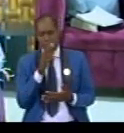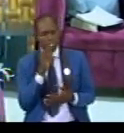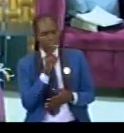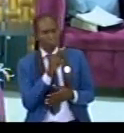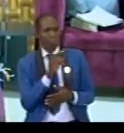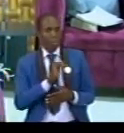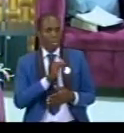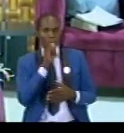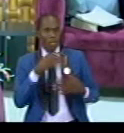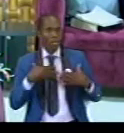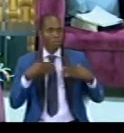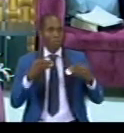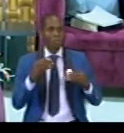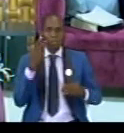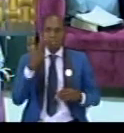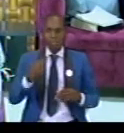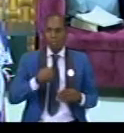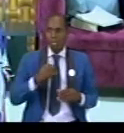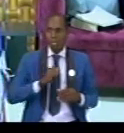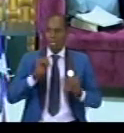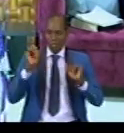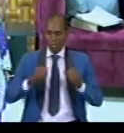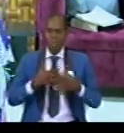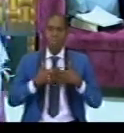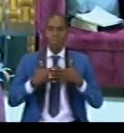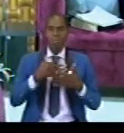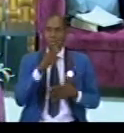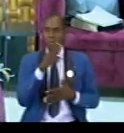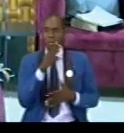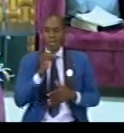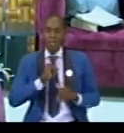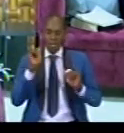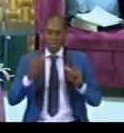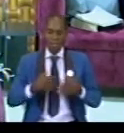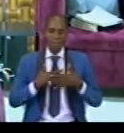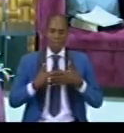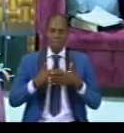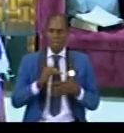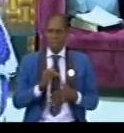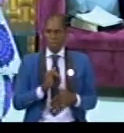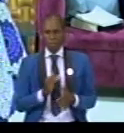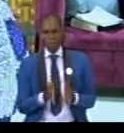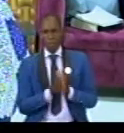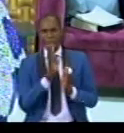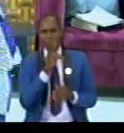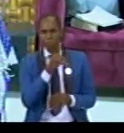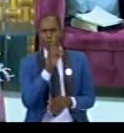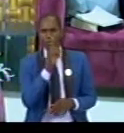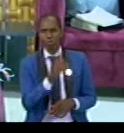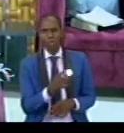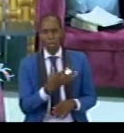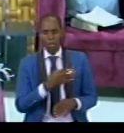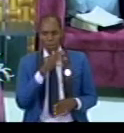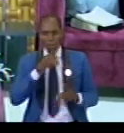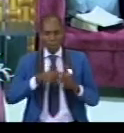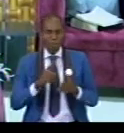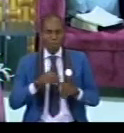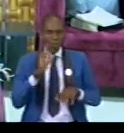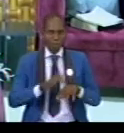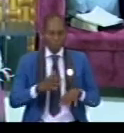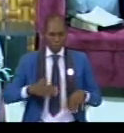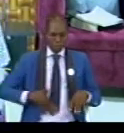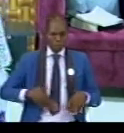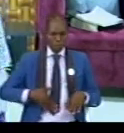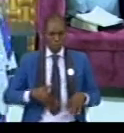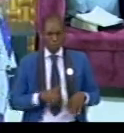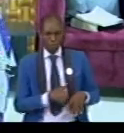I am healed. Look at me. I can breathe. Mama, I can breathe. I said, are you sure you can breathe? I now touched the tummy. I said, can you breathe? He